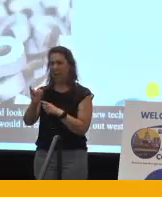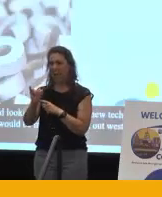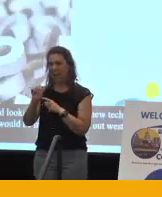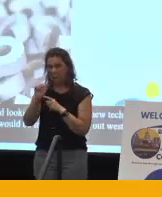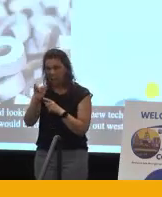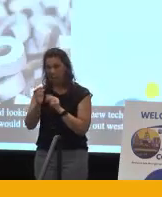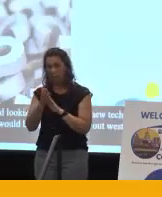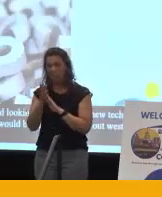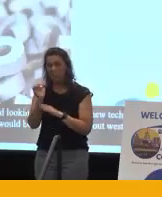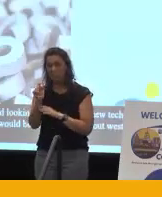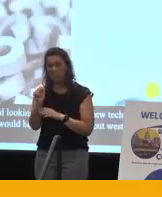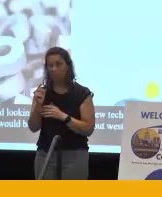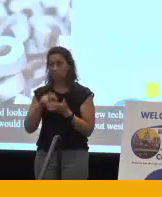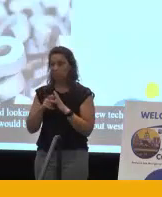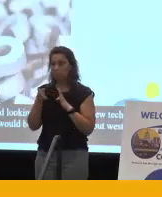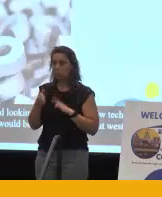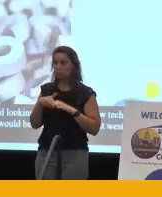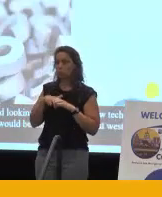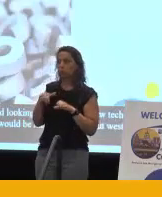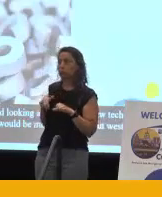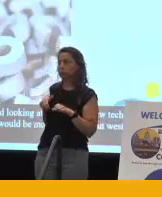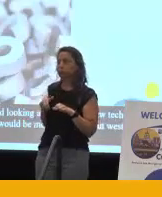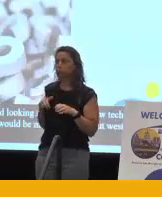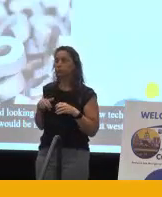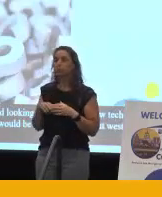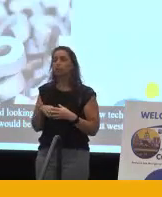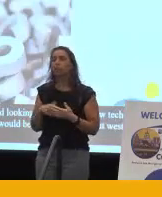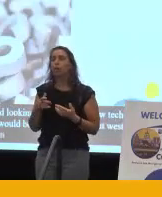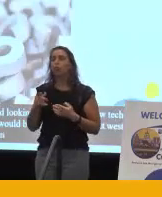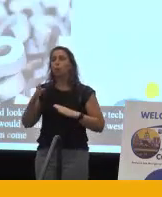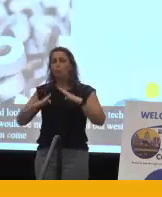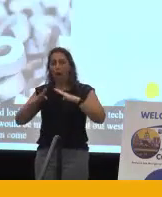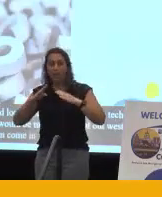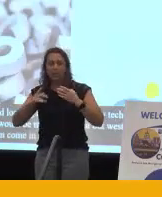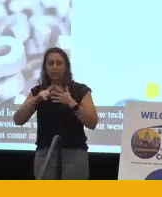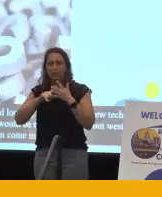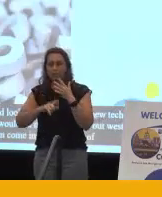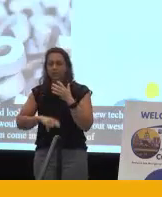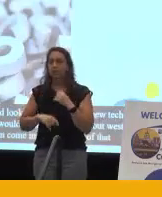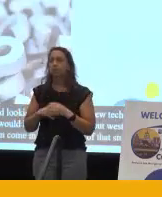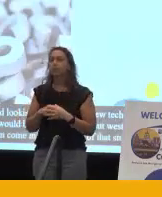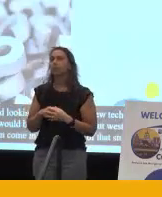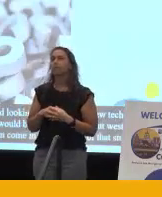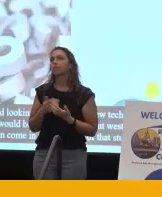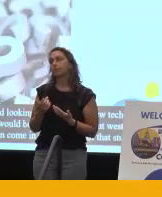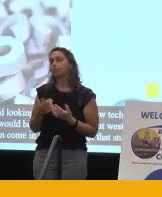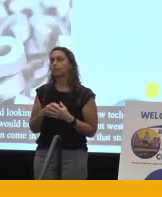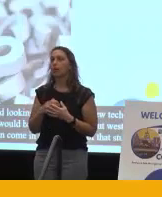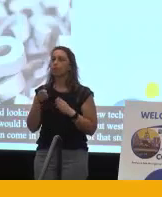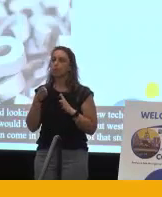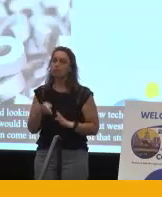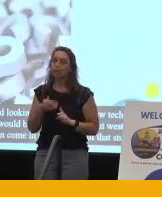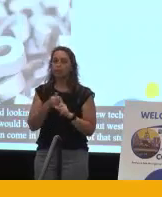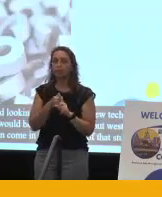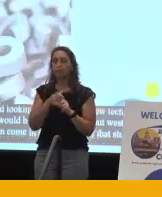AI can come in and do some of that, stuff, looking at remote robotics and where robotics would be, so that somebody could